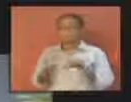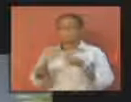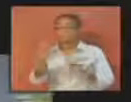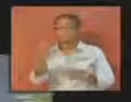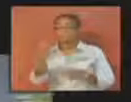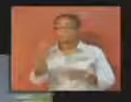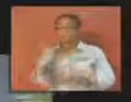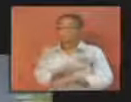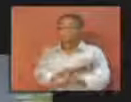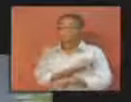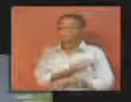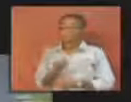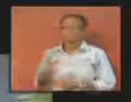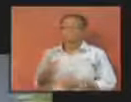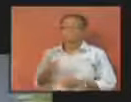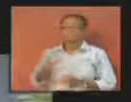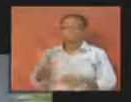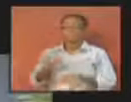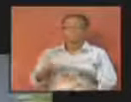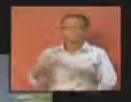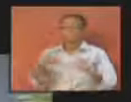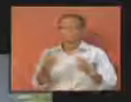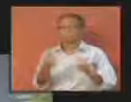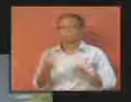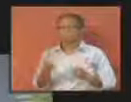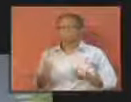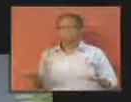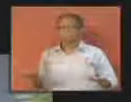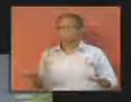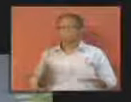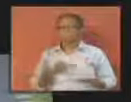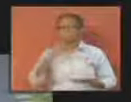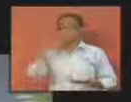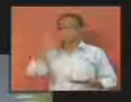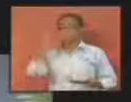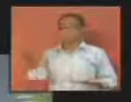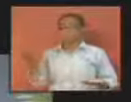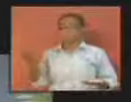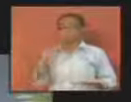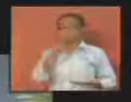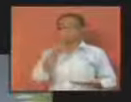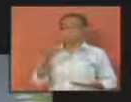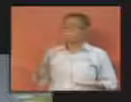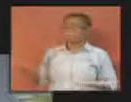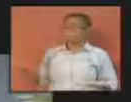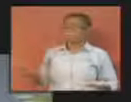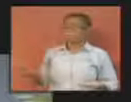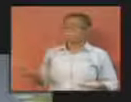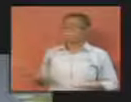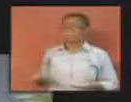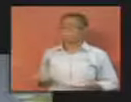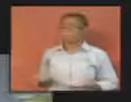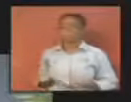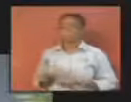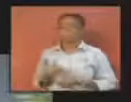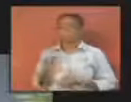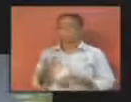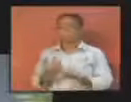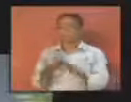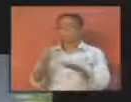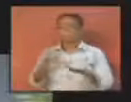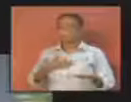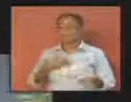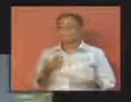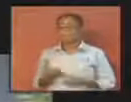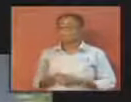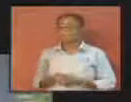everybody in the household has COVID-19 except for the minor child. And this person is about to go